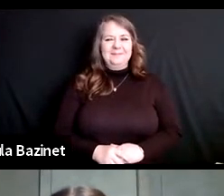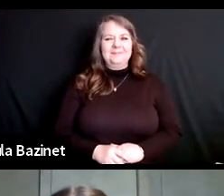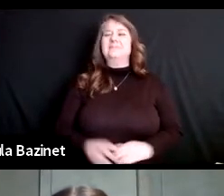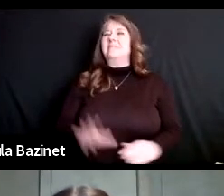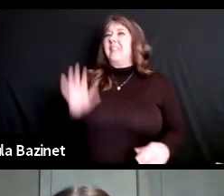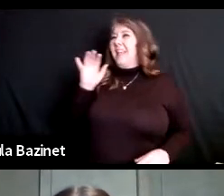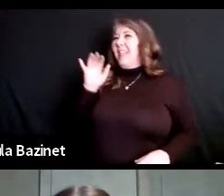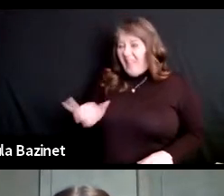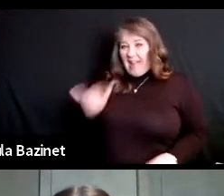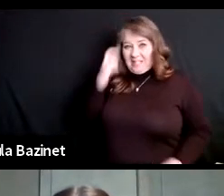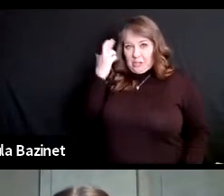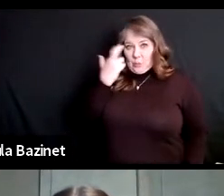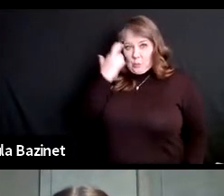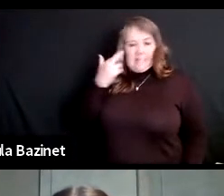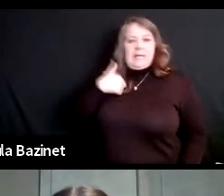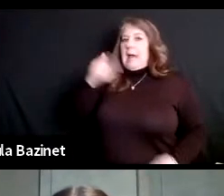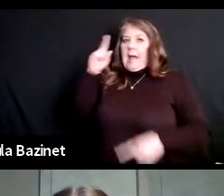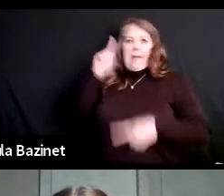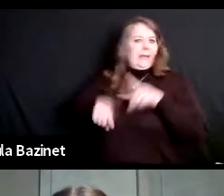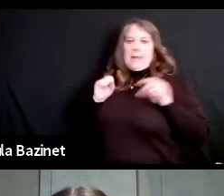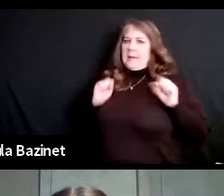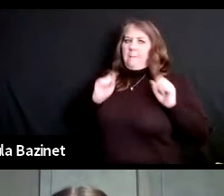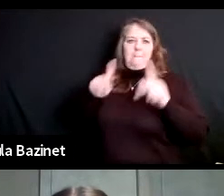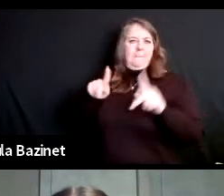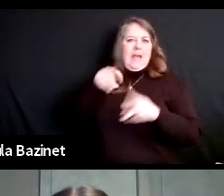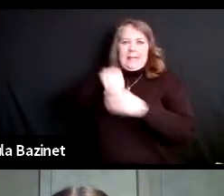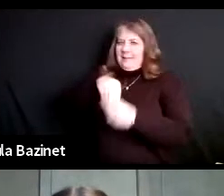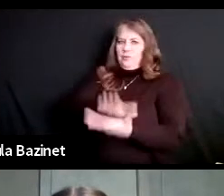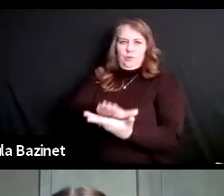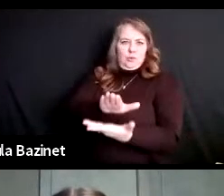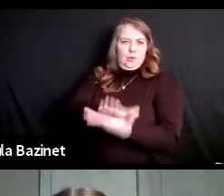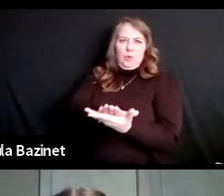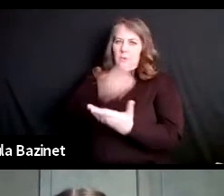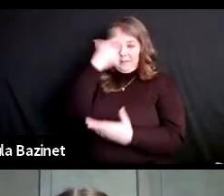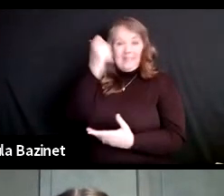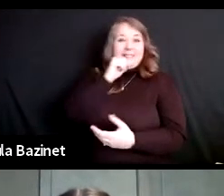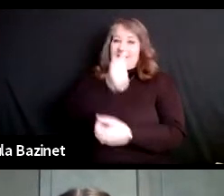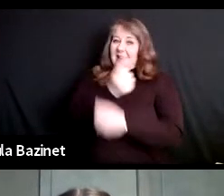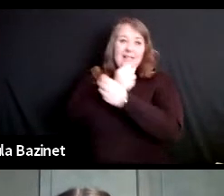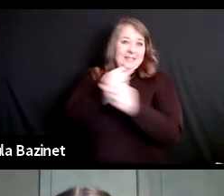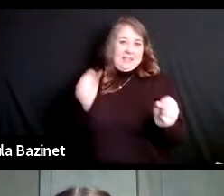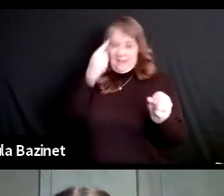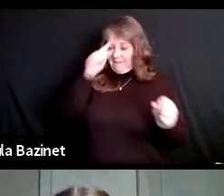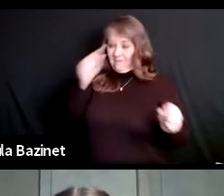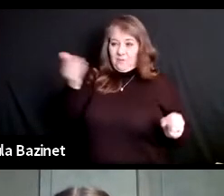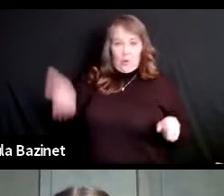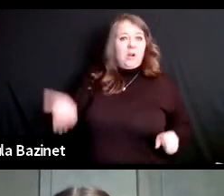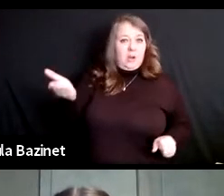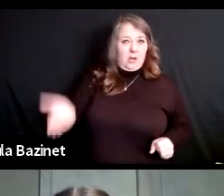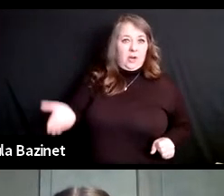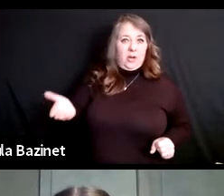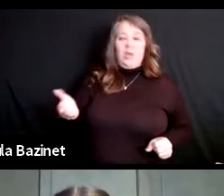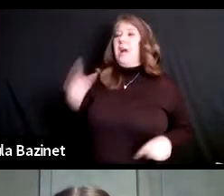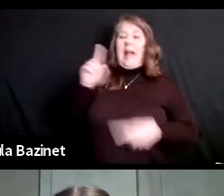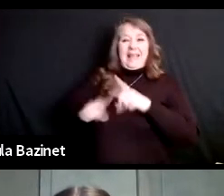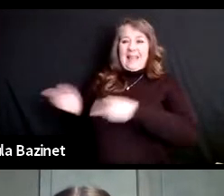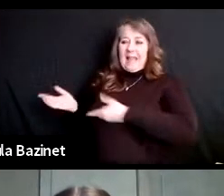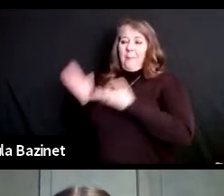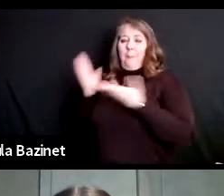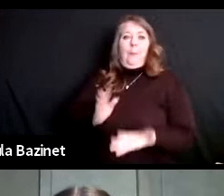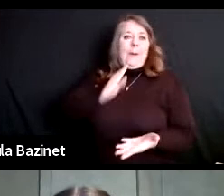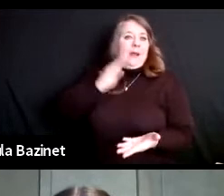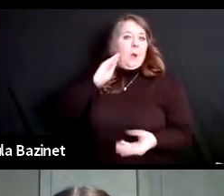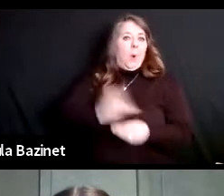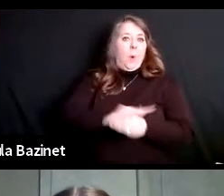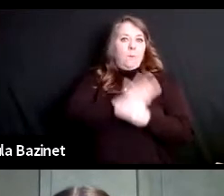And that's the reason I can't return to the building, because it's not safe. It's not safe for me to bring home